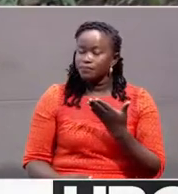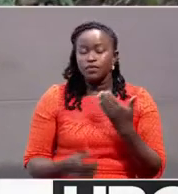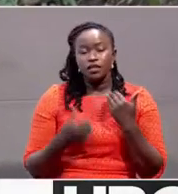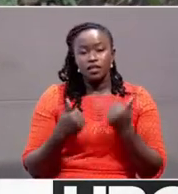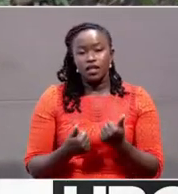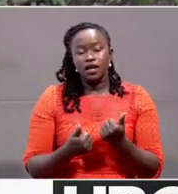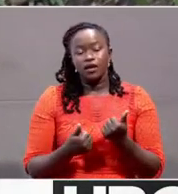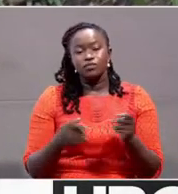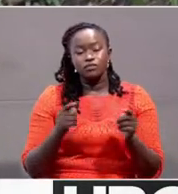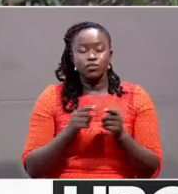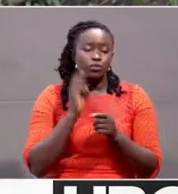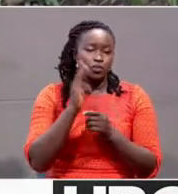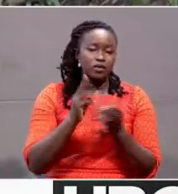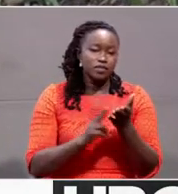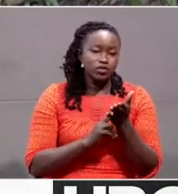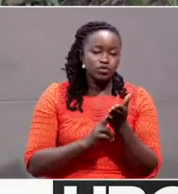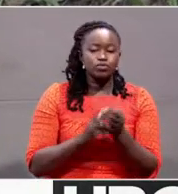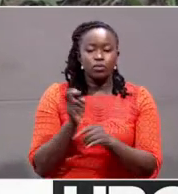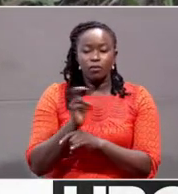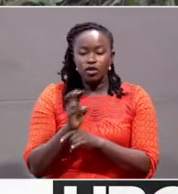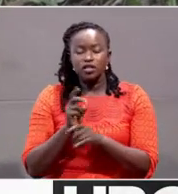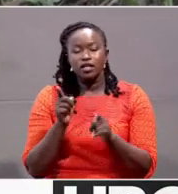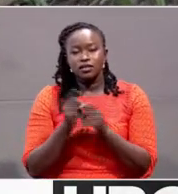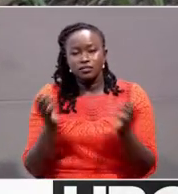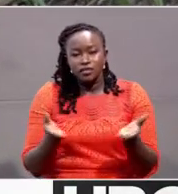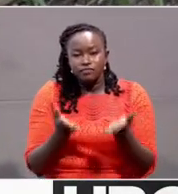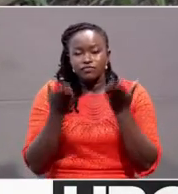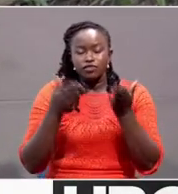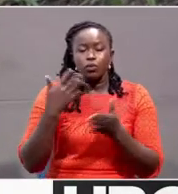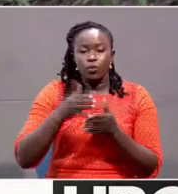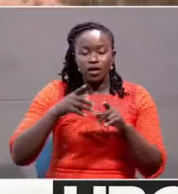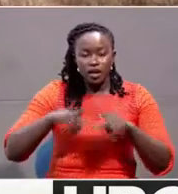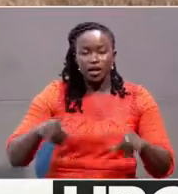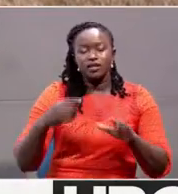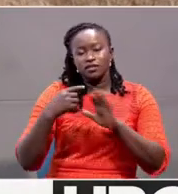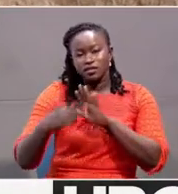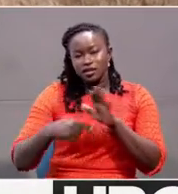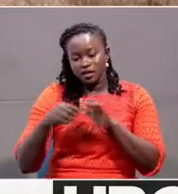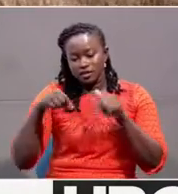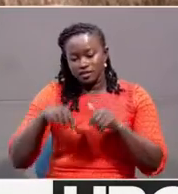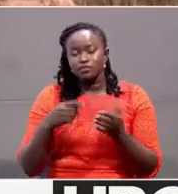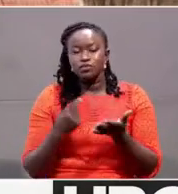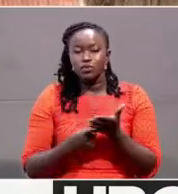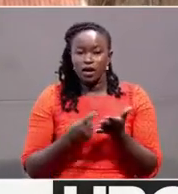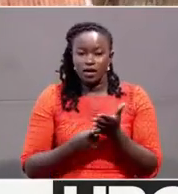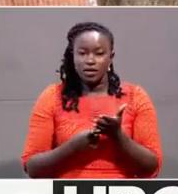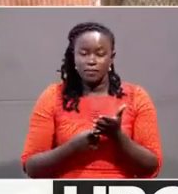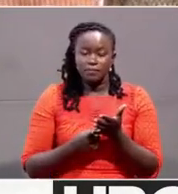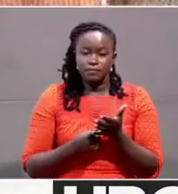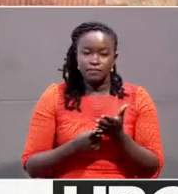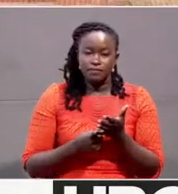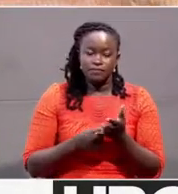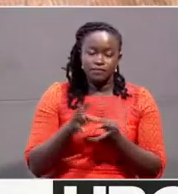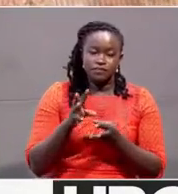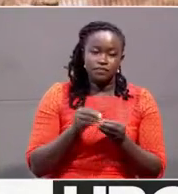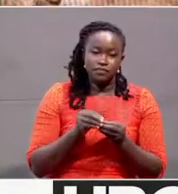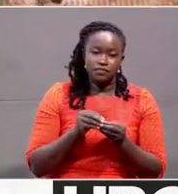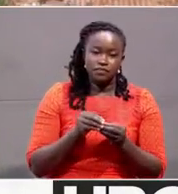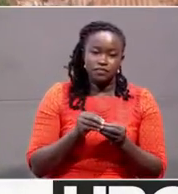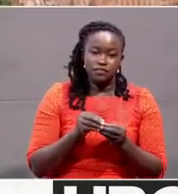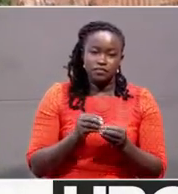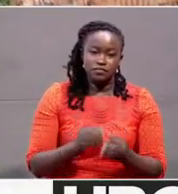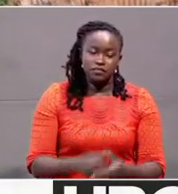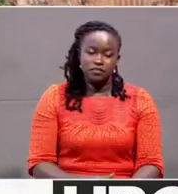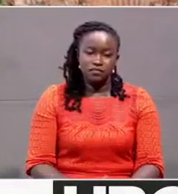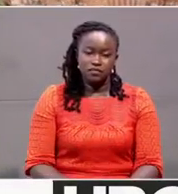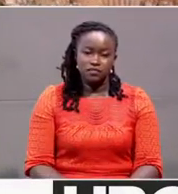collection tool will be used to monitor and improve the wetland status in Uganda. Pathias Karekonda compiled this report for